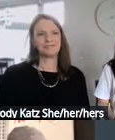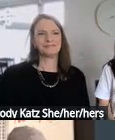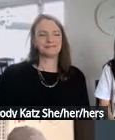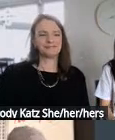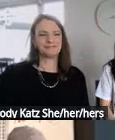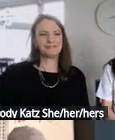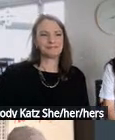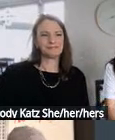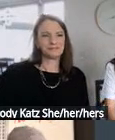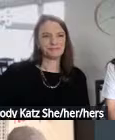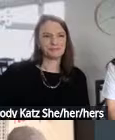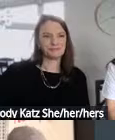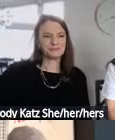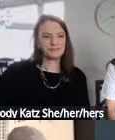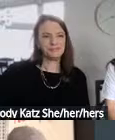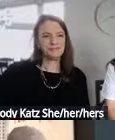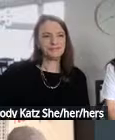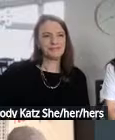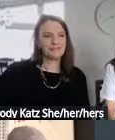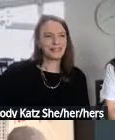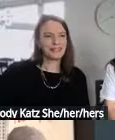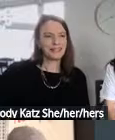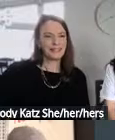It was just such a fun trip.